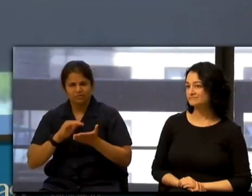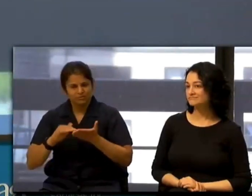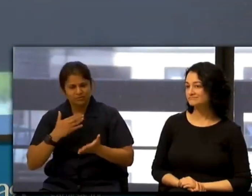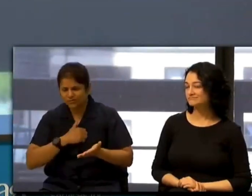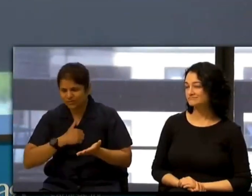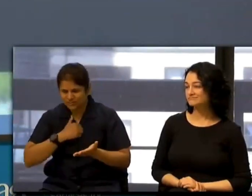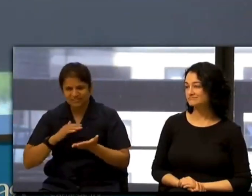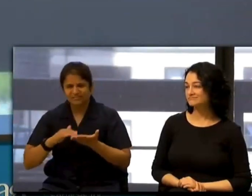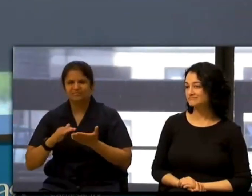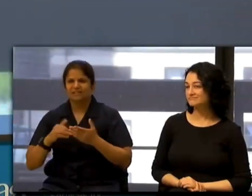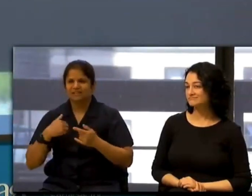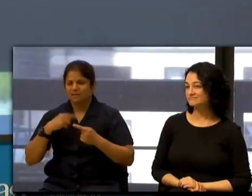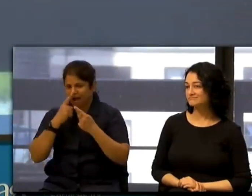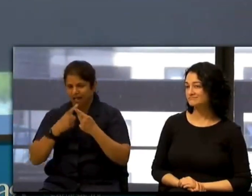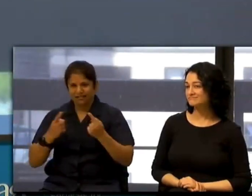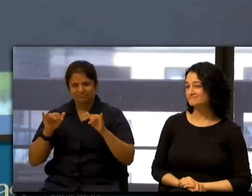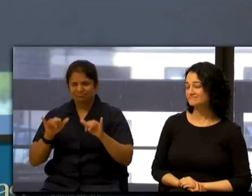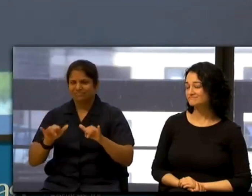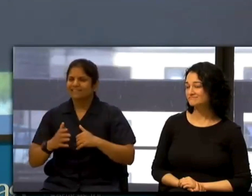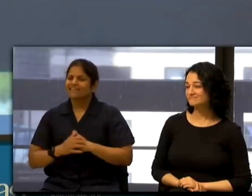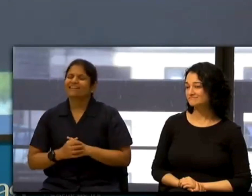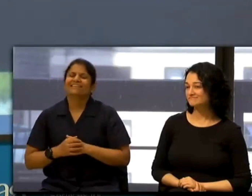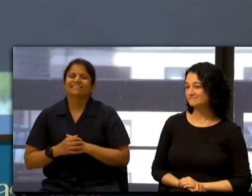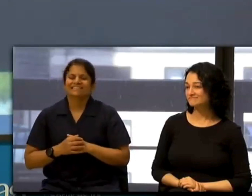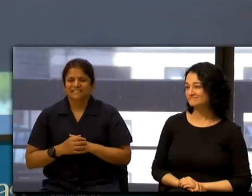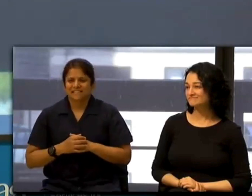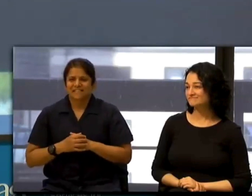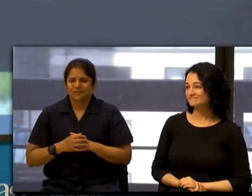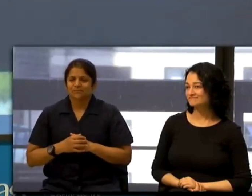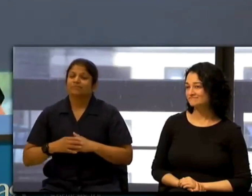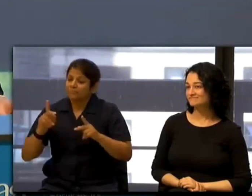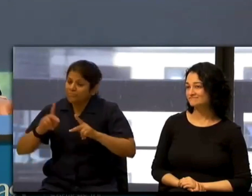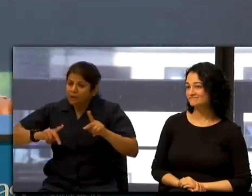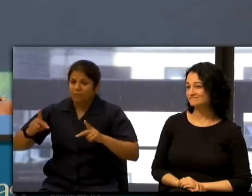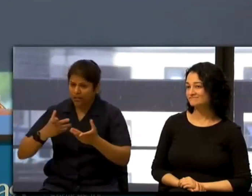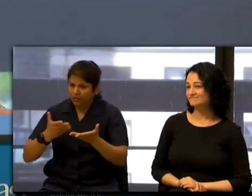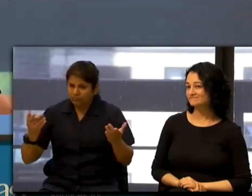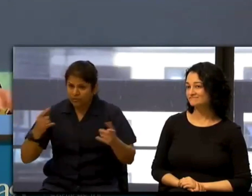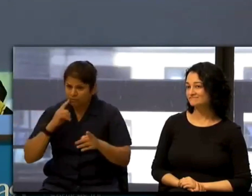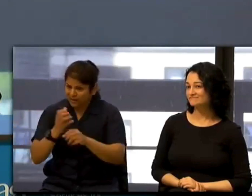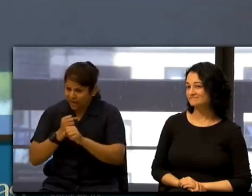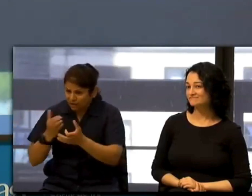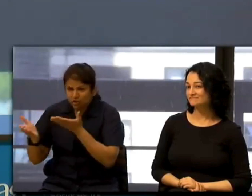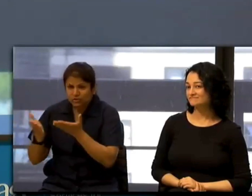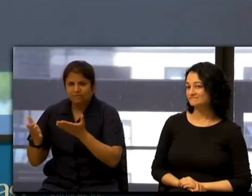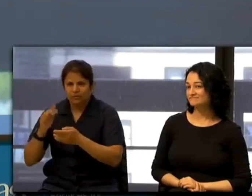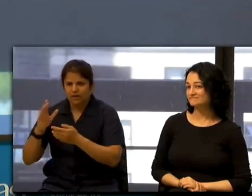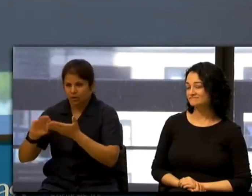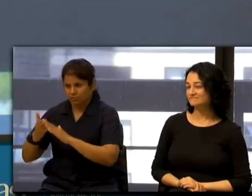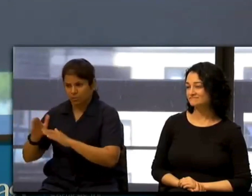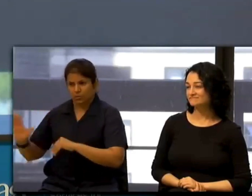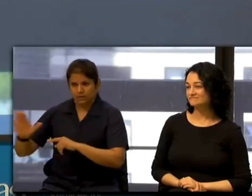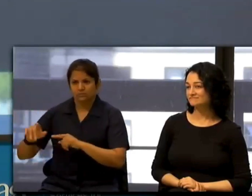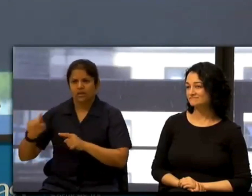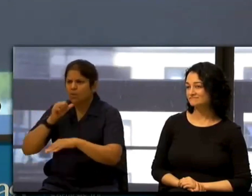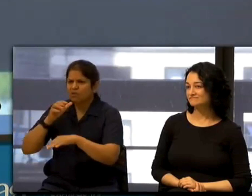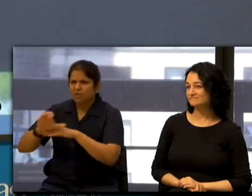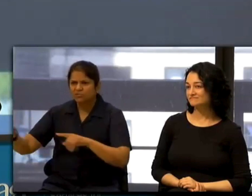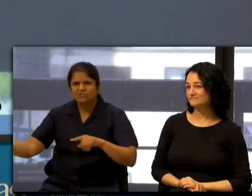allergies. People receive services in the community instead of being forced into institutions.